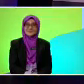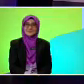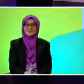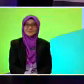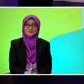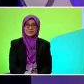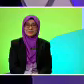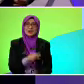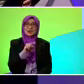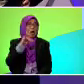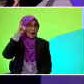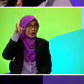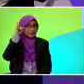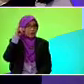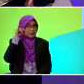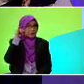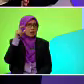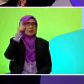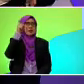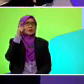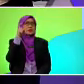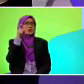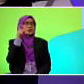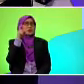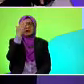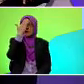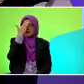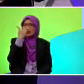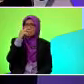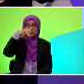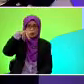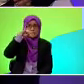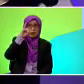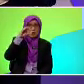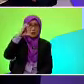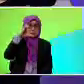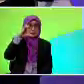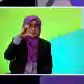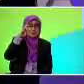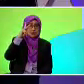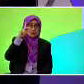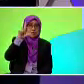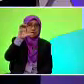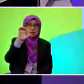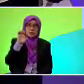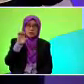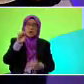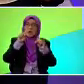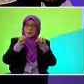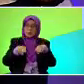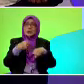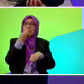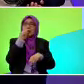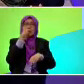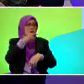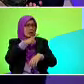wondered why pickled fruits you see people selling, they can last like 4 months. Yep. But even a normal mango,